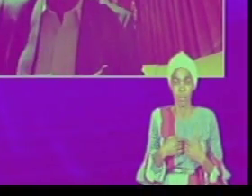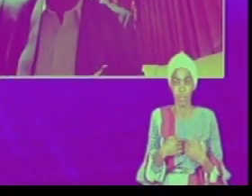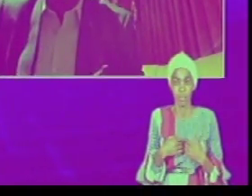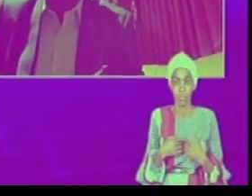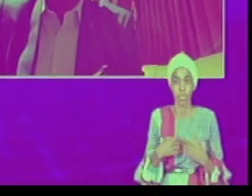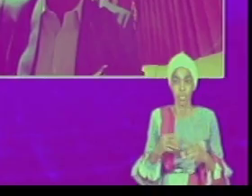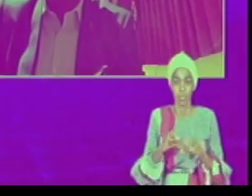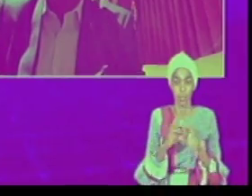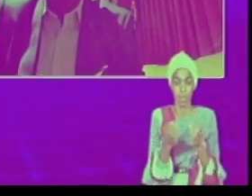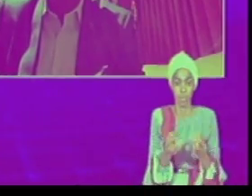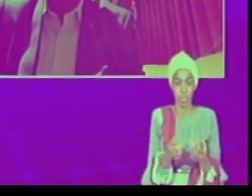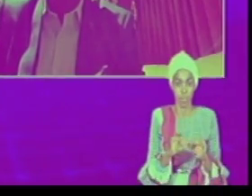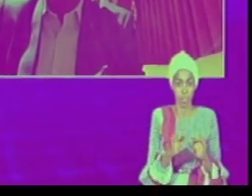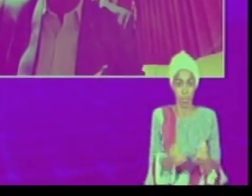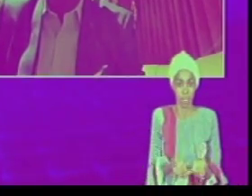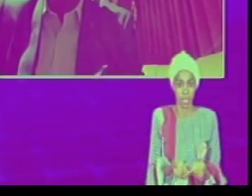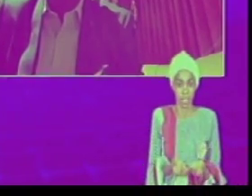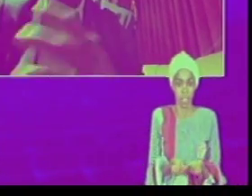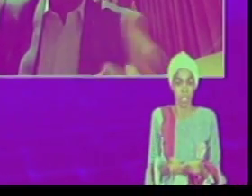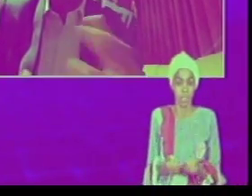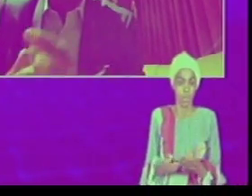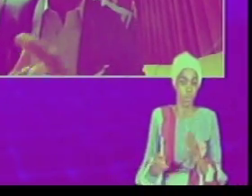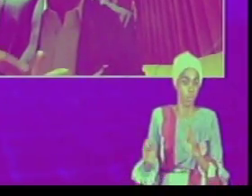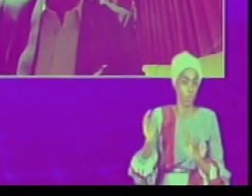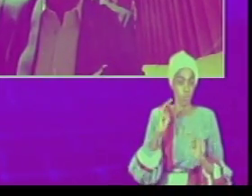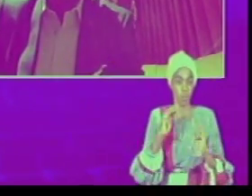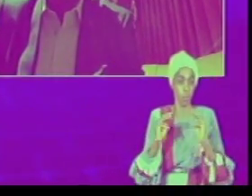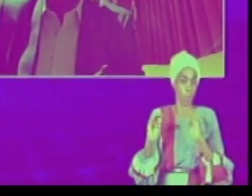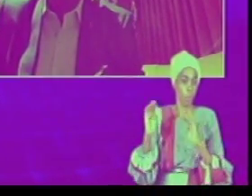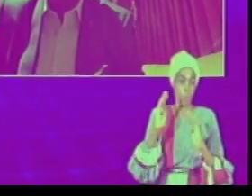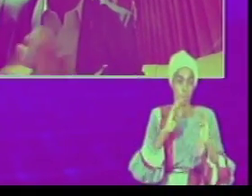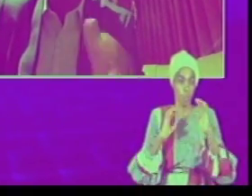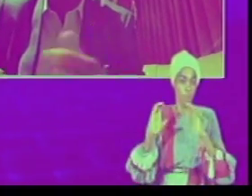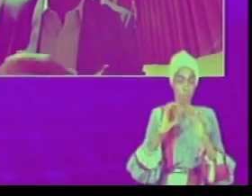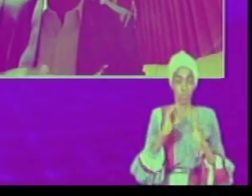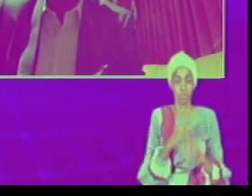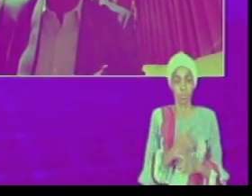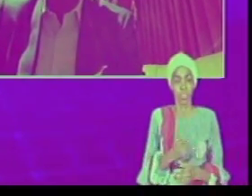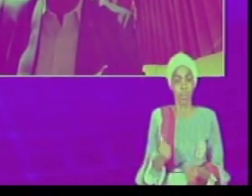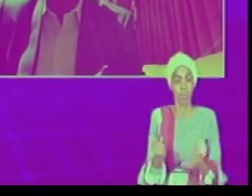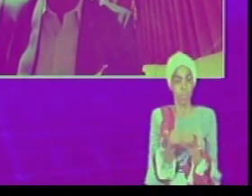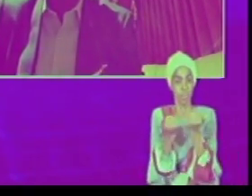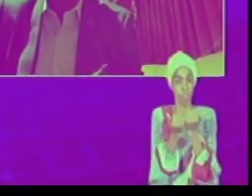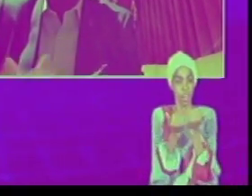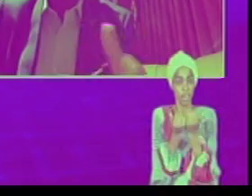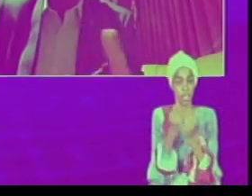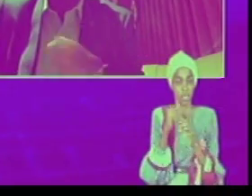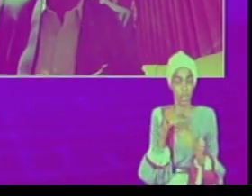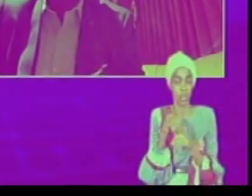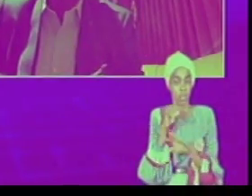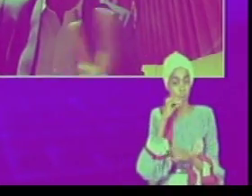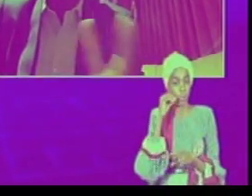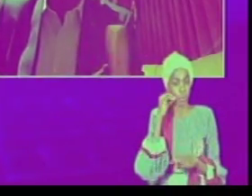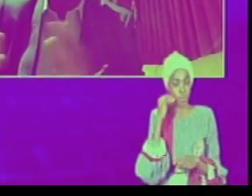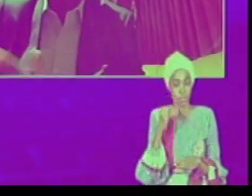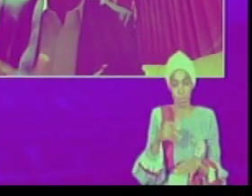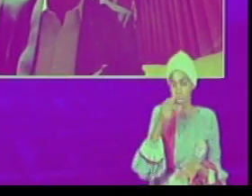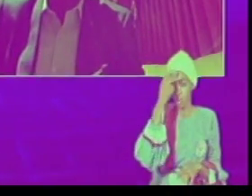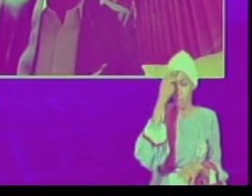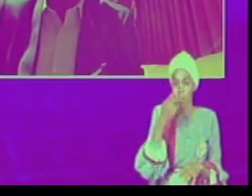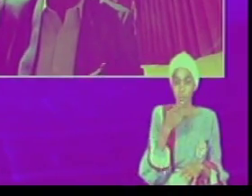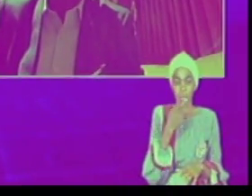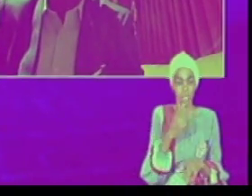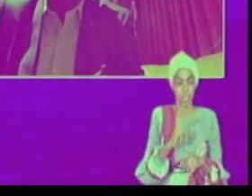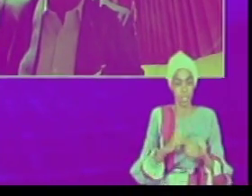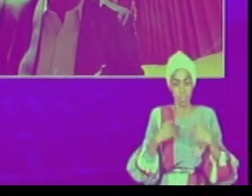parental discord, a lot of fights at home, separation, chronic tension, and dysfunctional